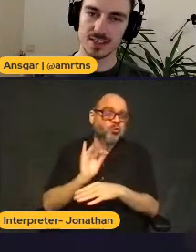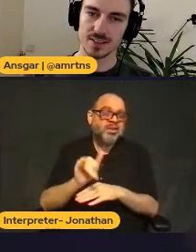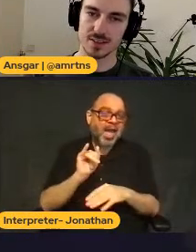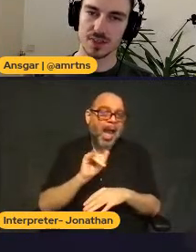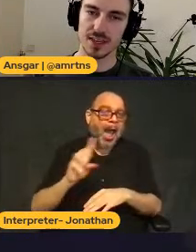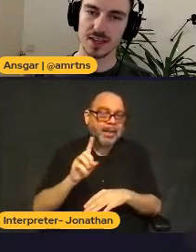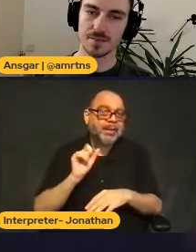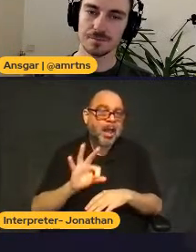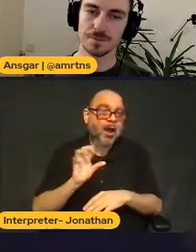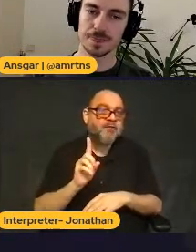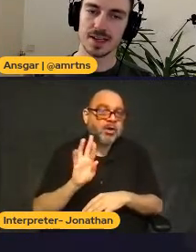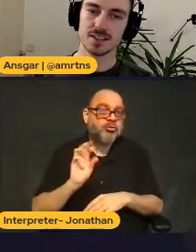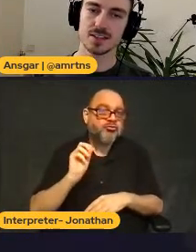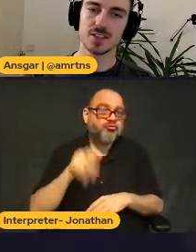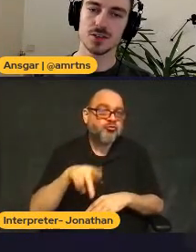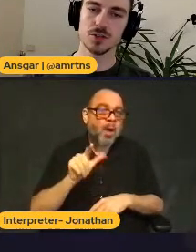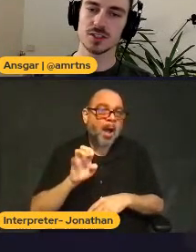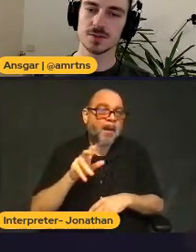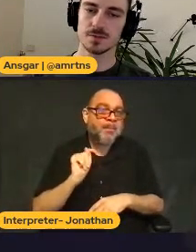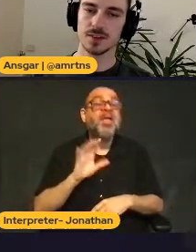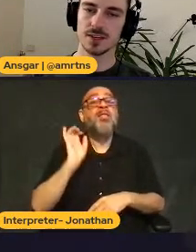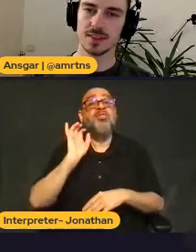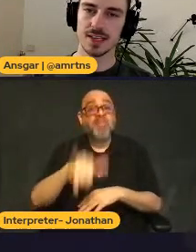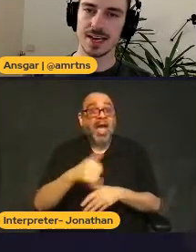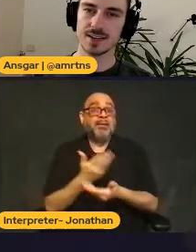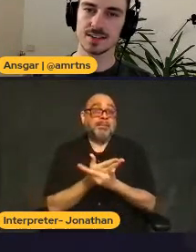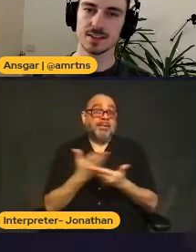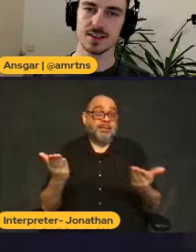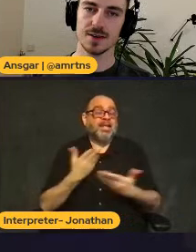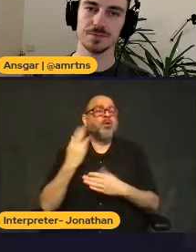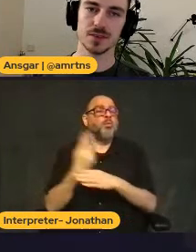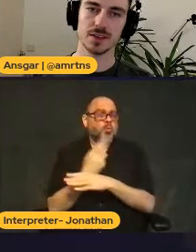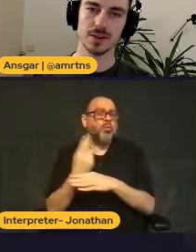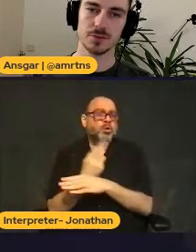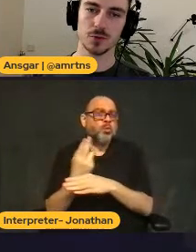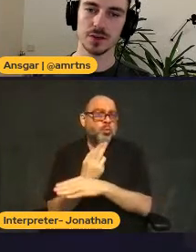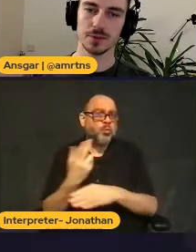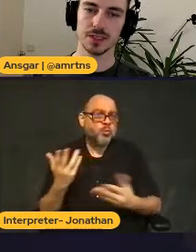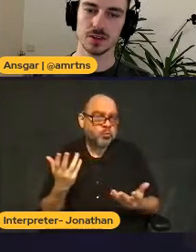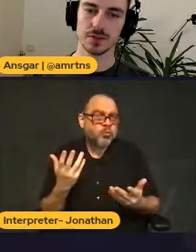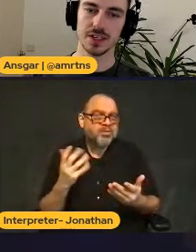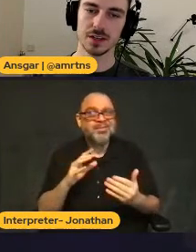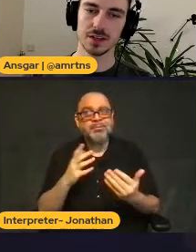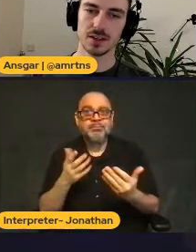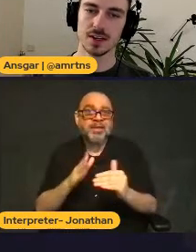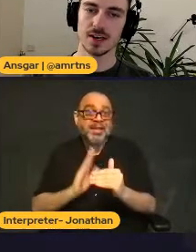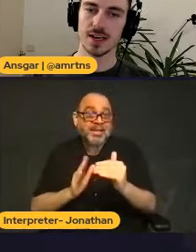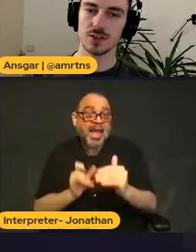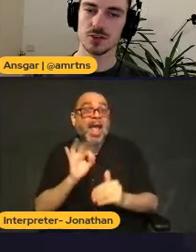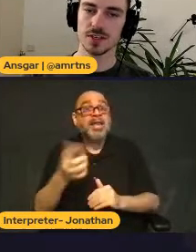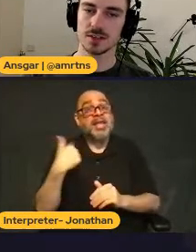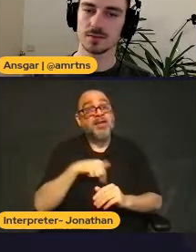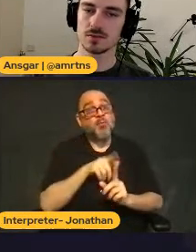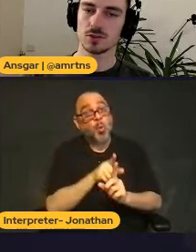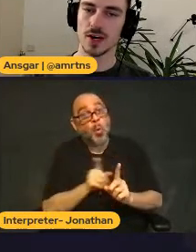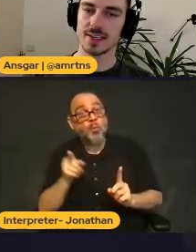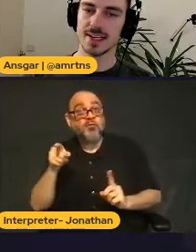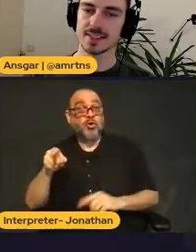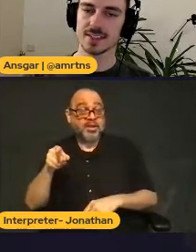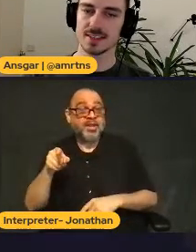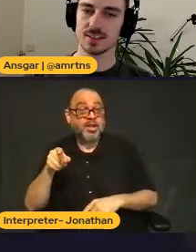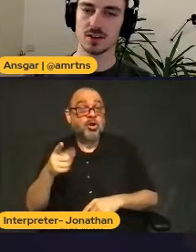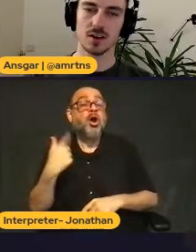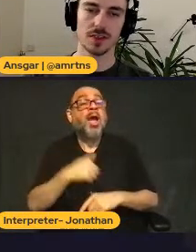that is the thing that is used in the end if we are being over here and doing a